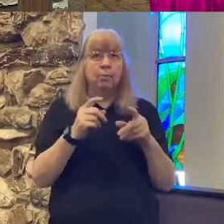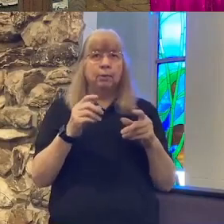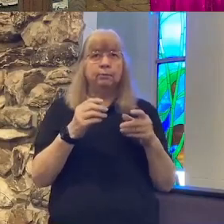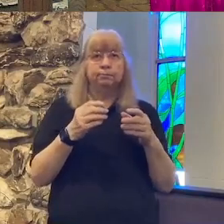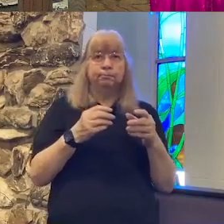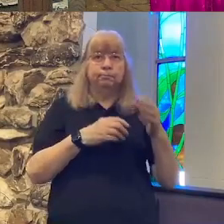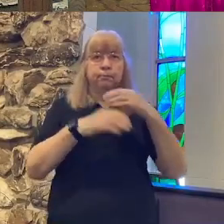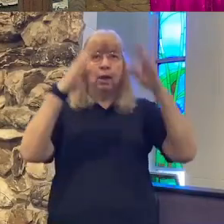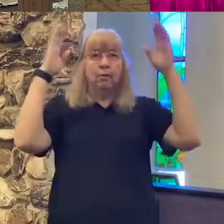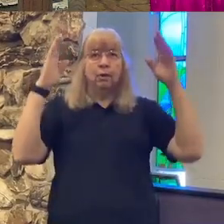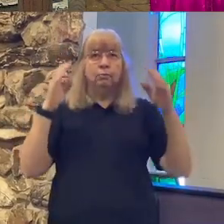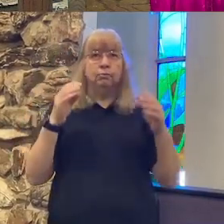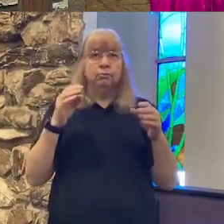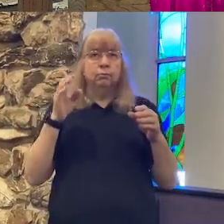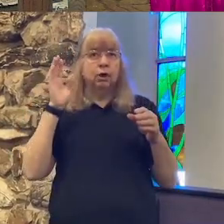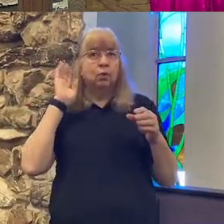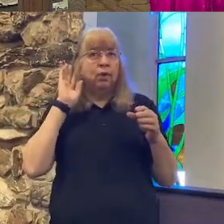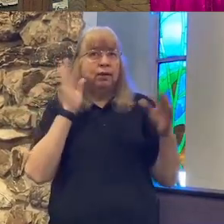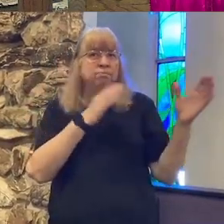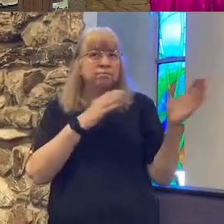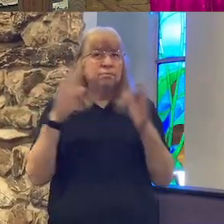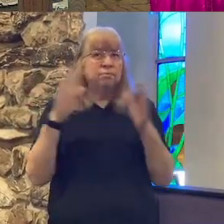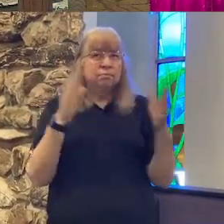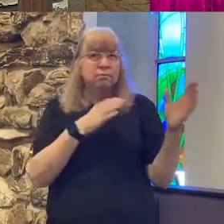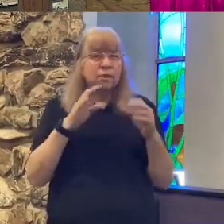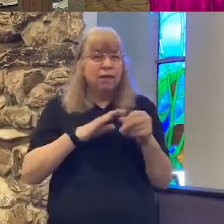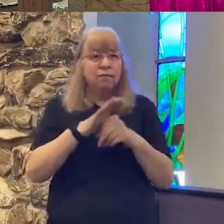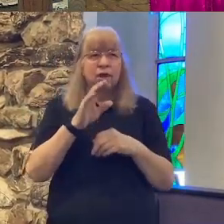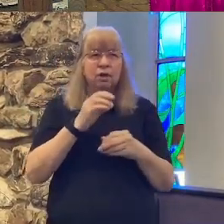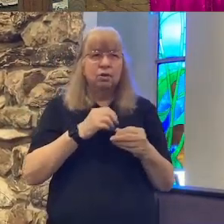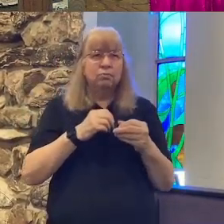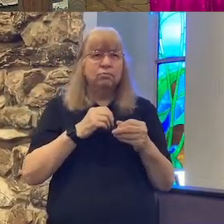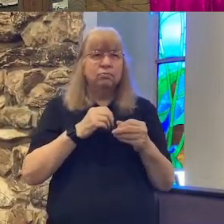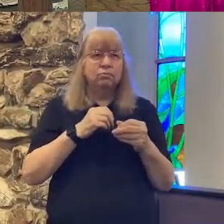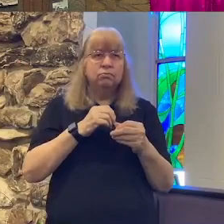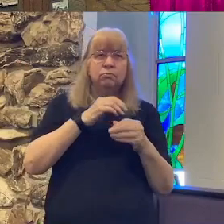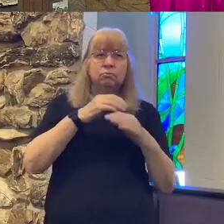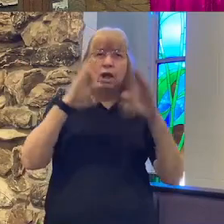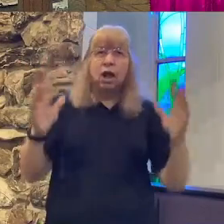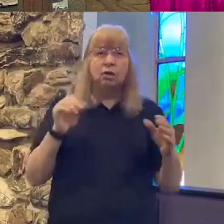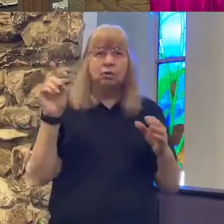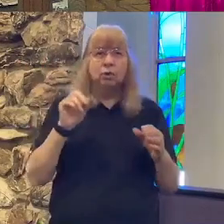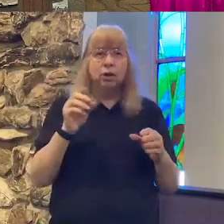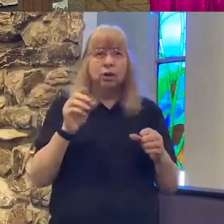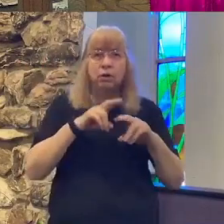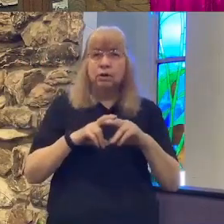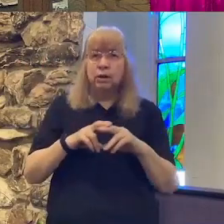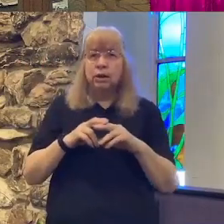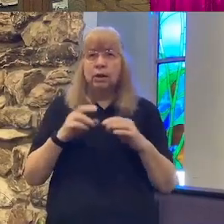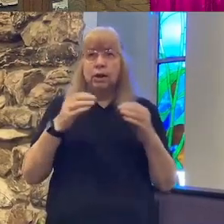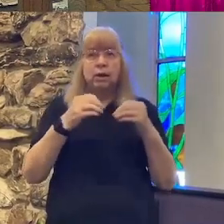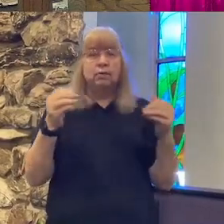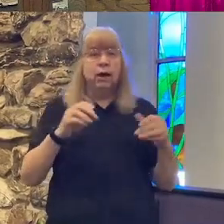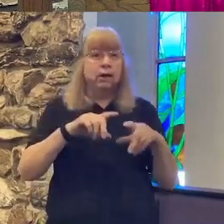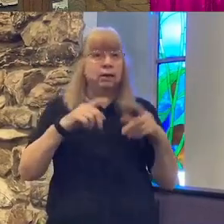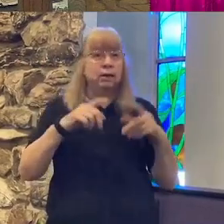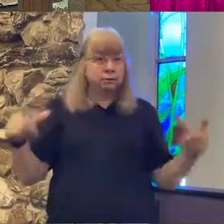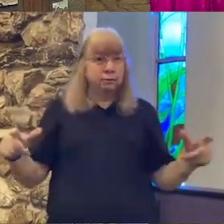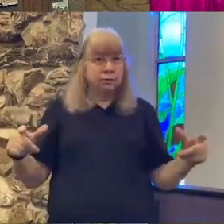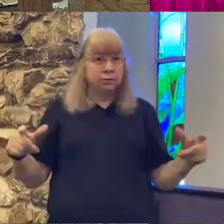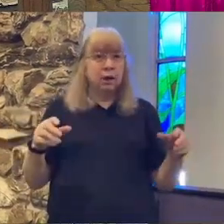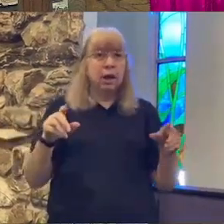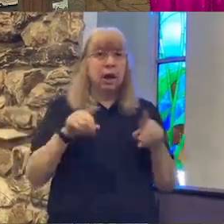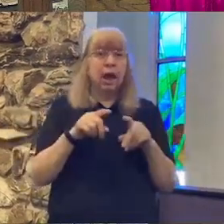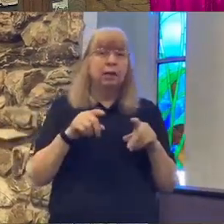sound like the rush of a violent wind and filled the entire house where they were sitting. Divided tongues as of